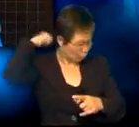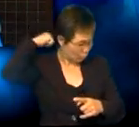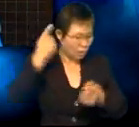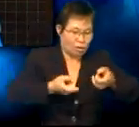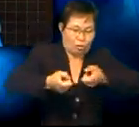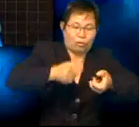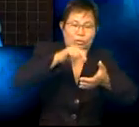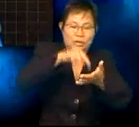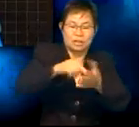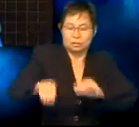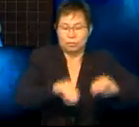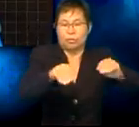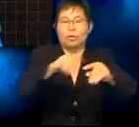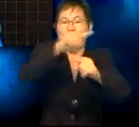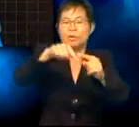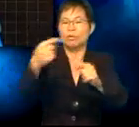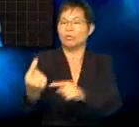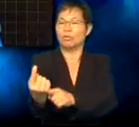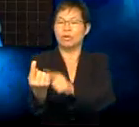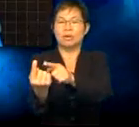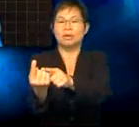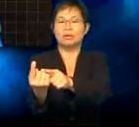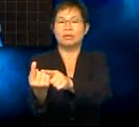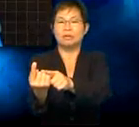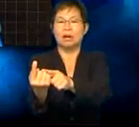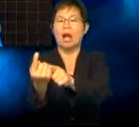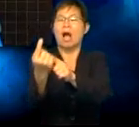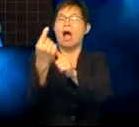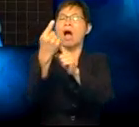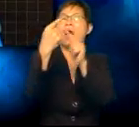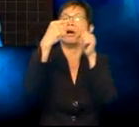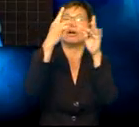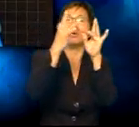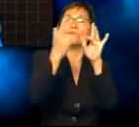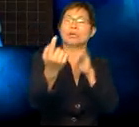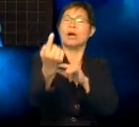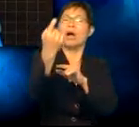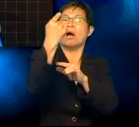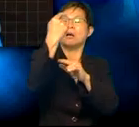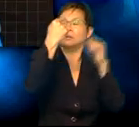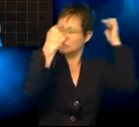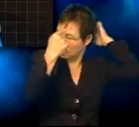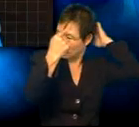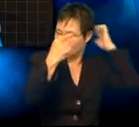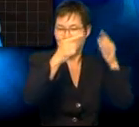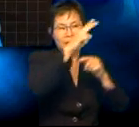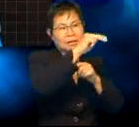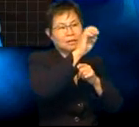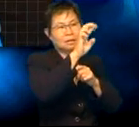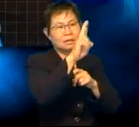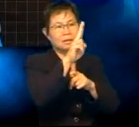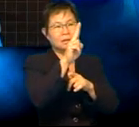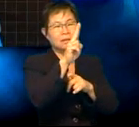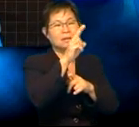movement. As your finger moves up, it is coordinated by nerve signals sent from